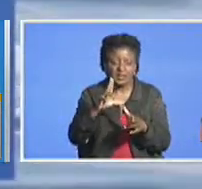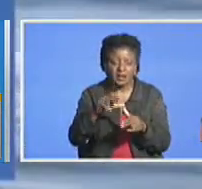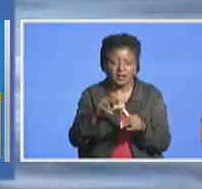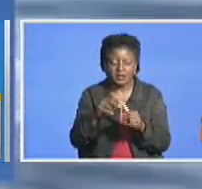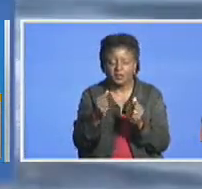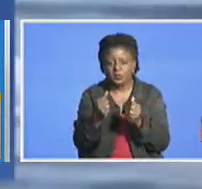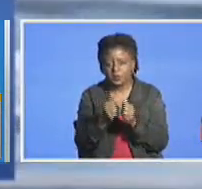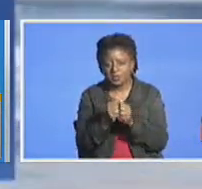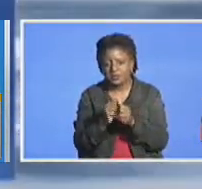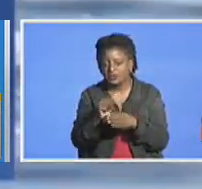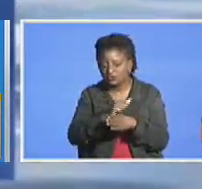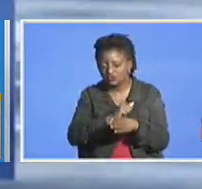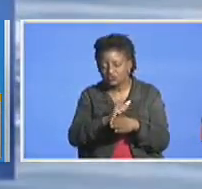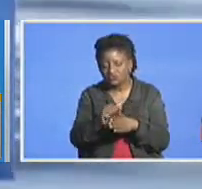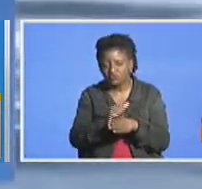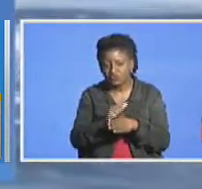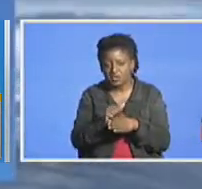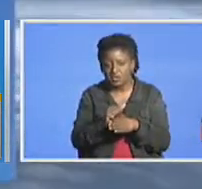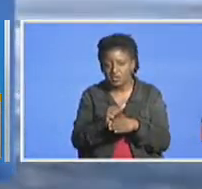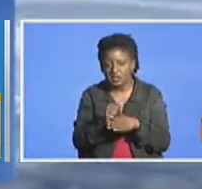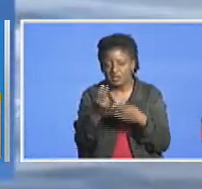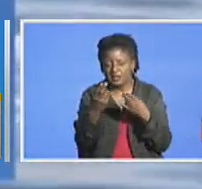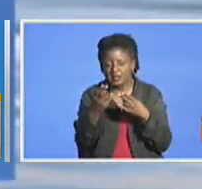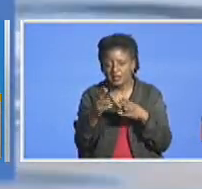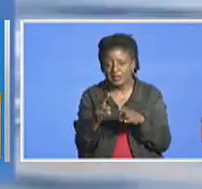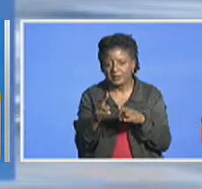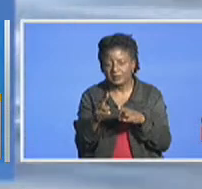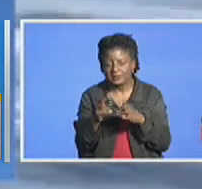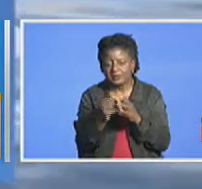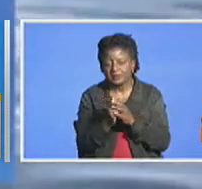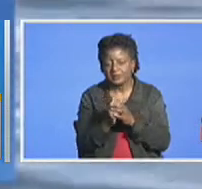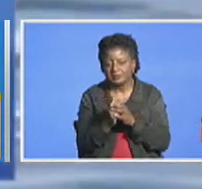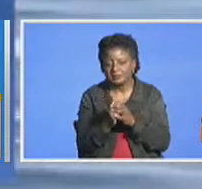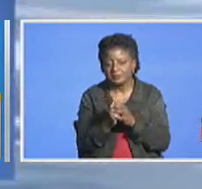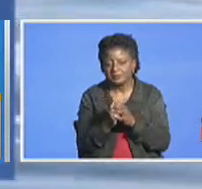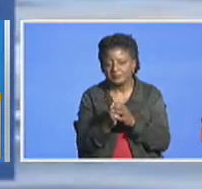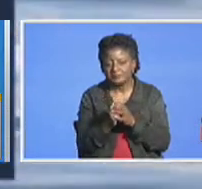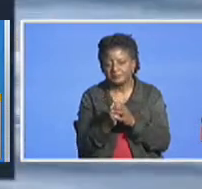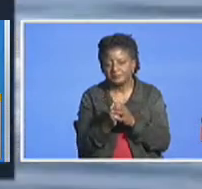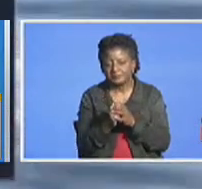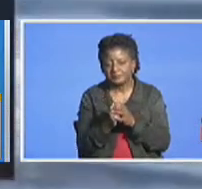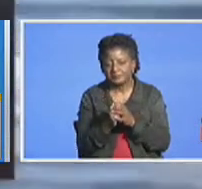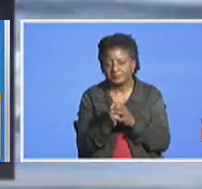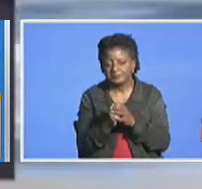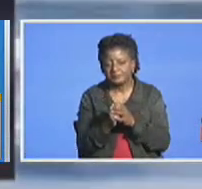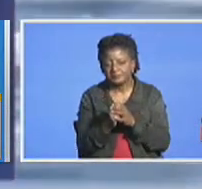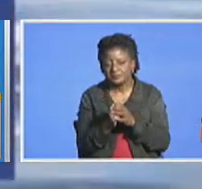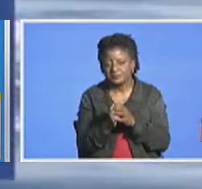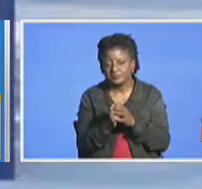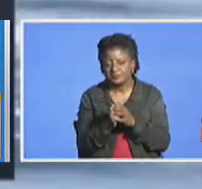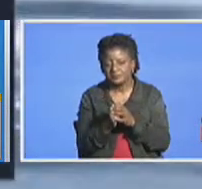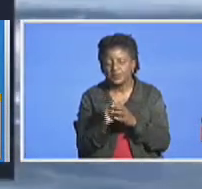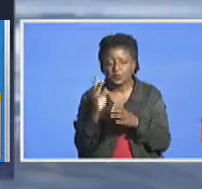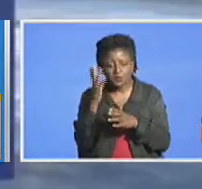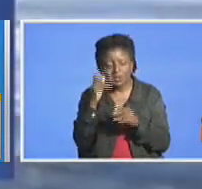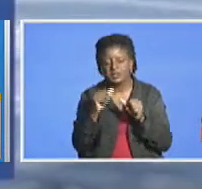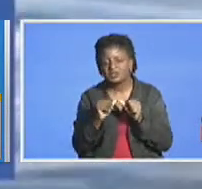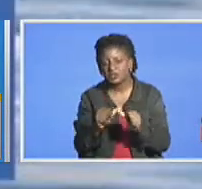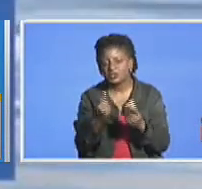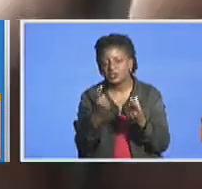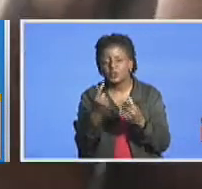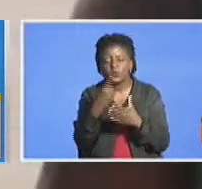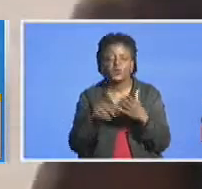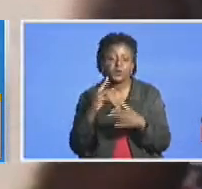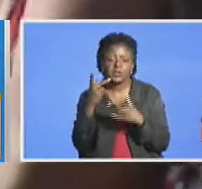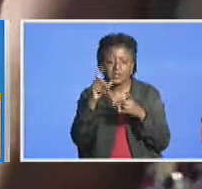training exercises that have been undertaken. And so we're just going to continue to do what we have to do and hope for